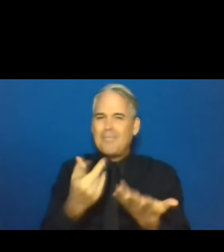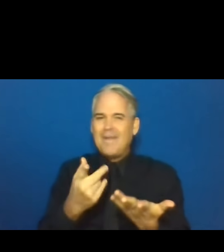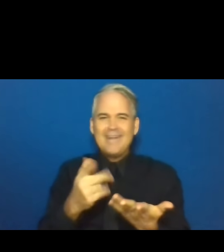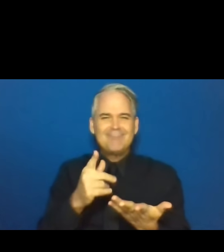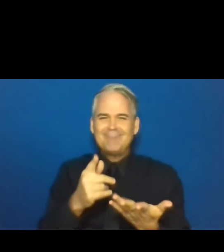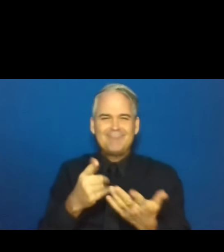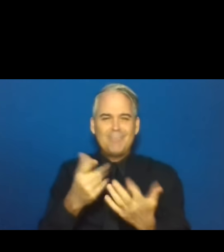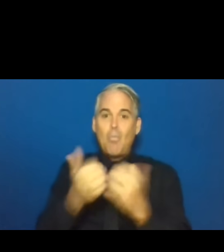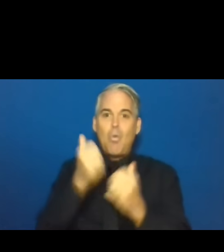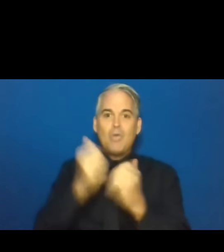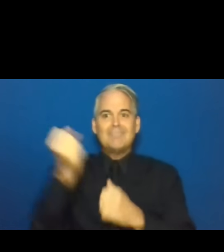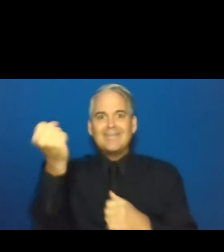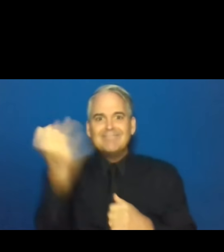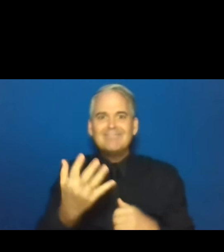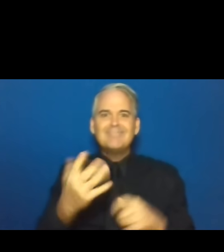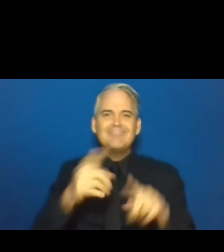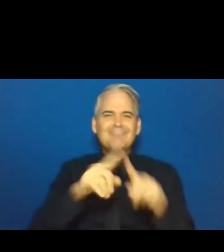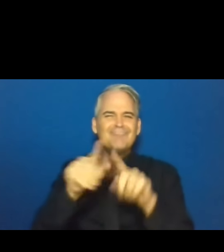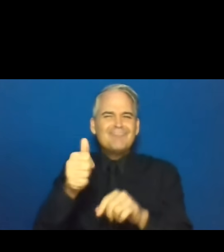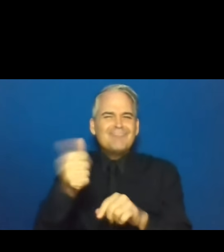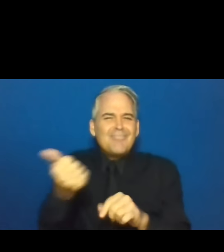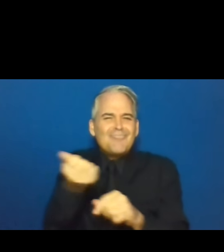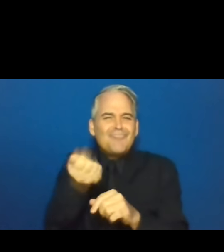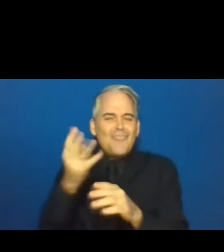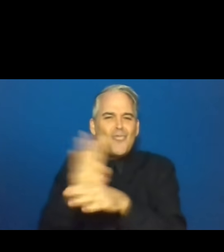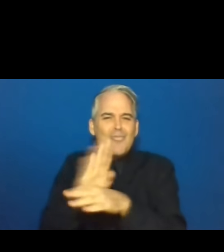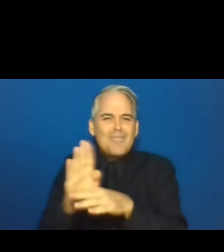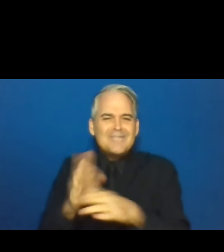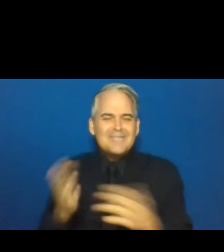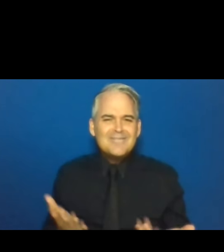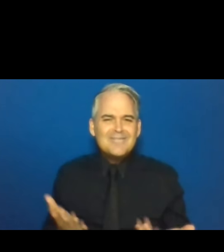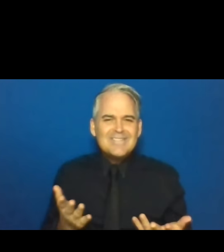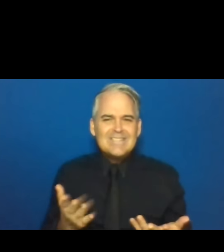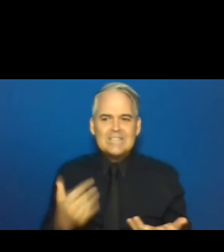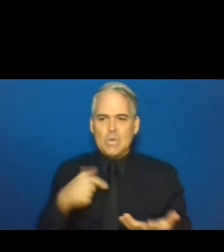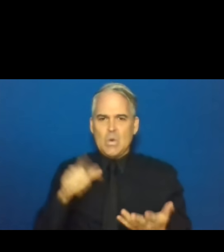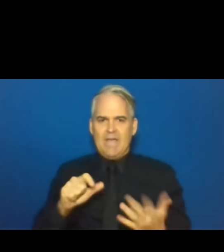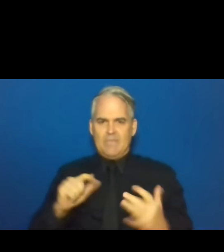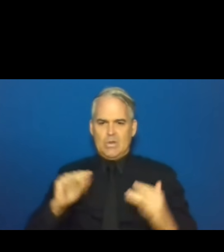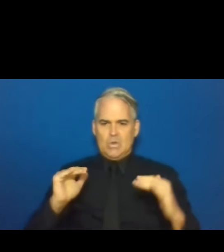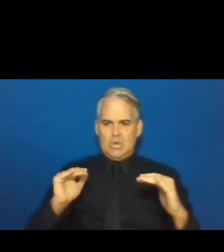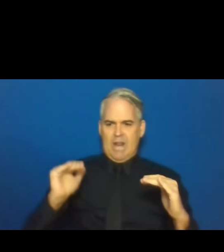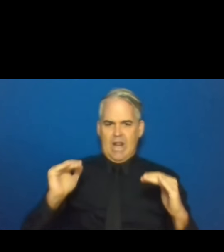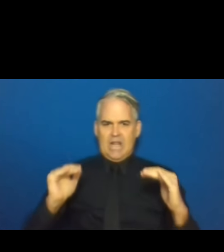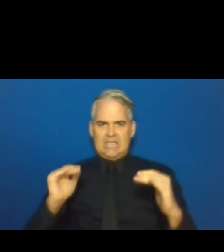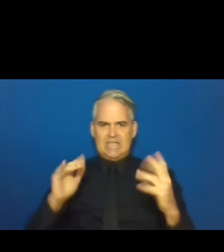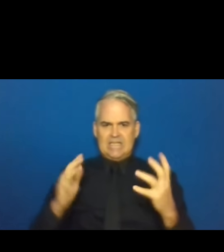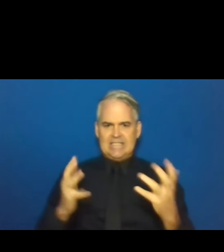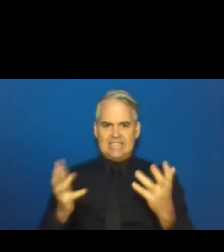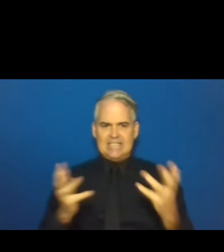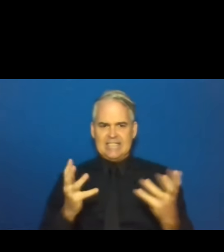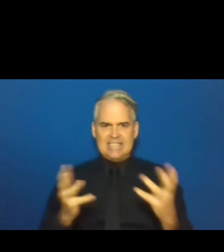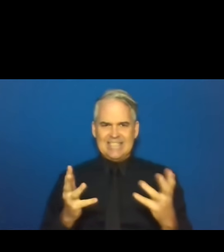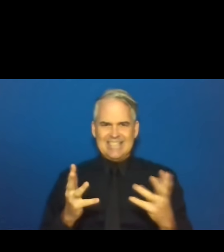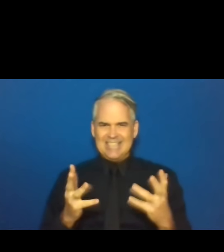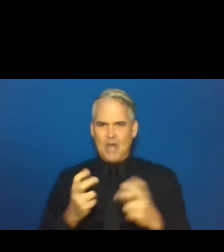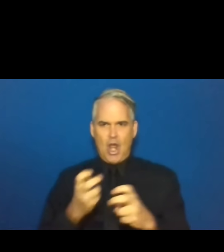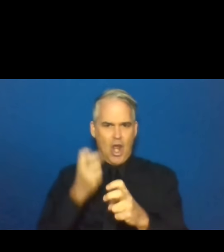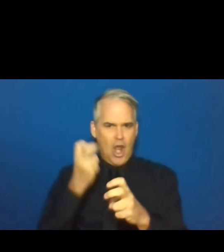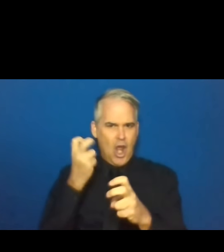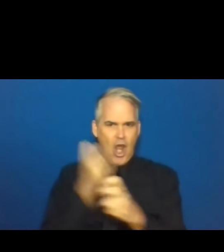this High Wire Act before, this Great Balancing Act, and it feels like we've been living in this no-win situation for